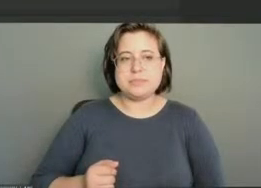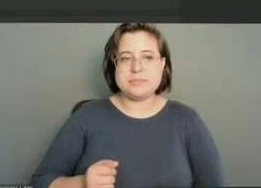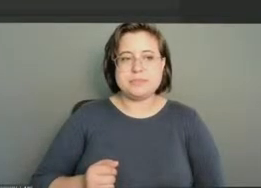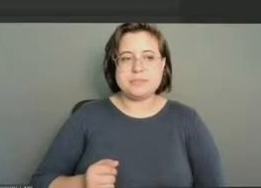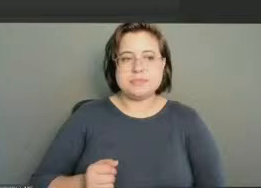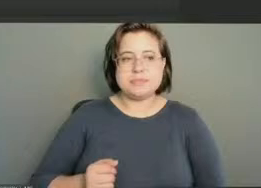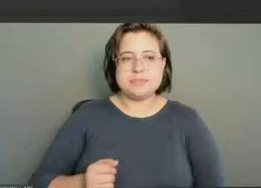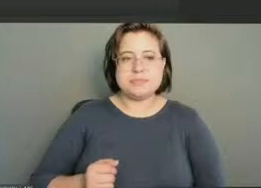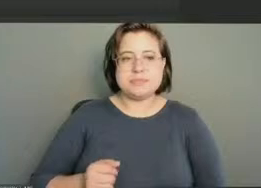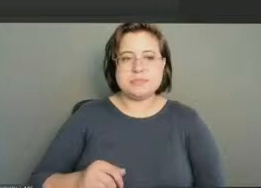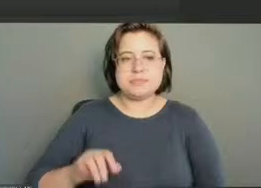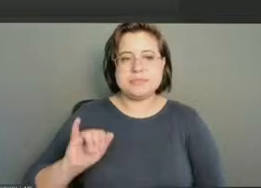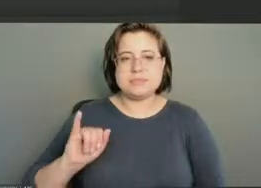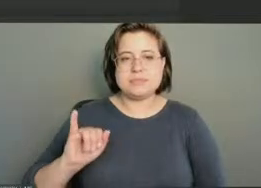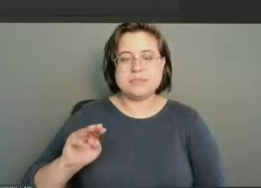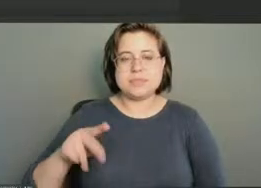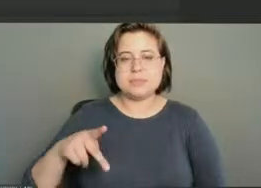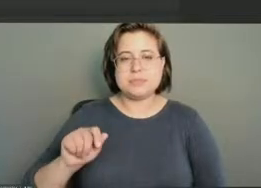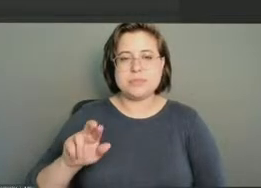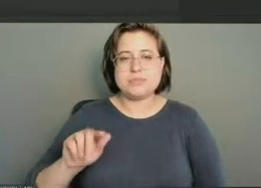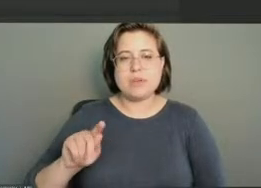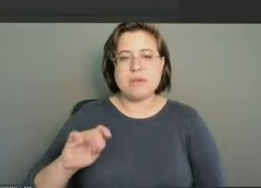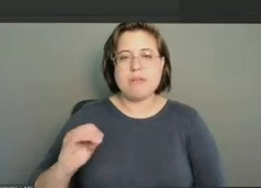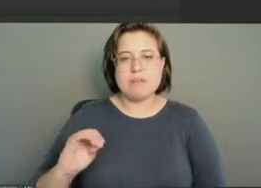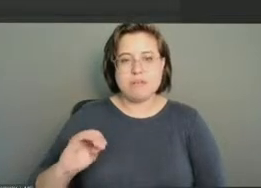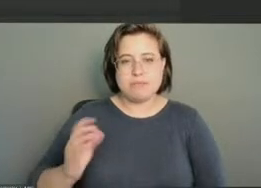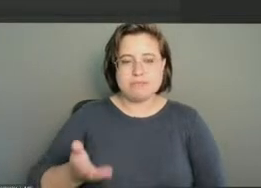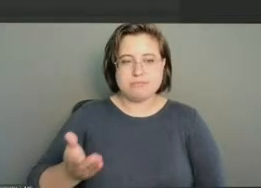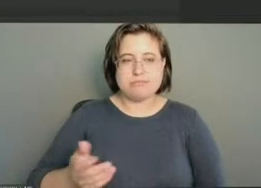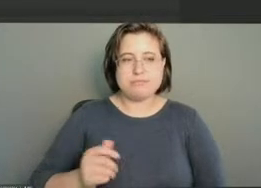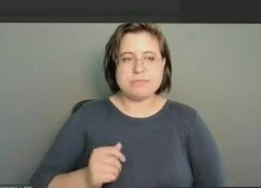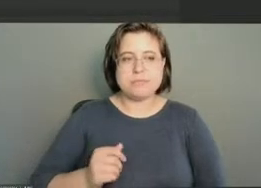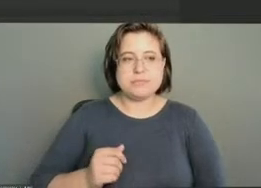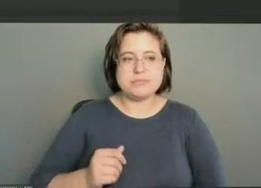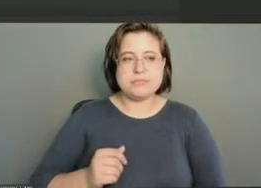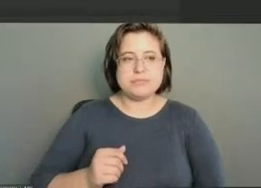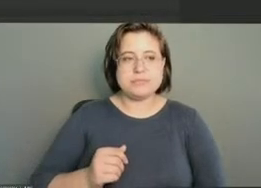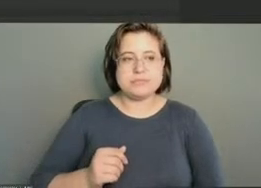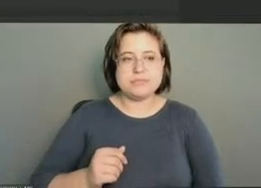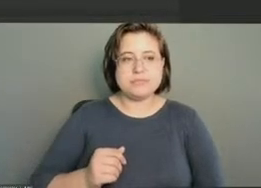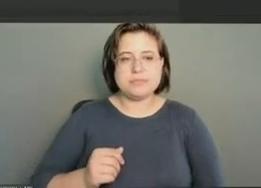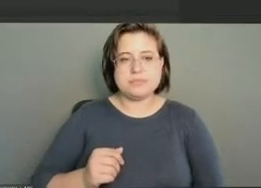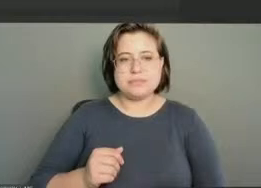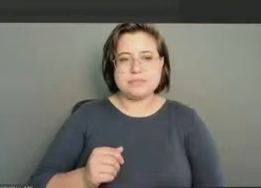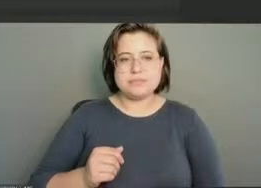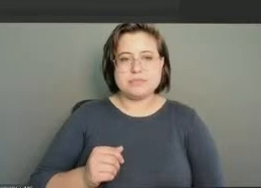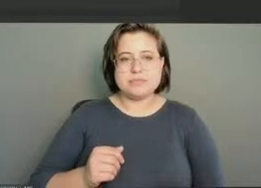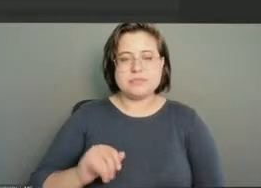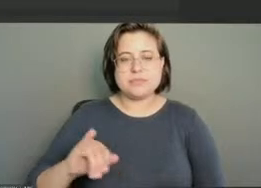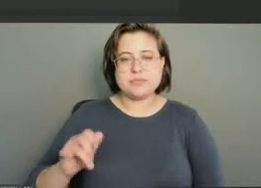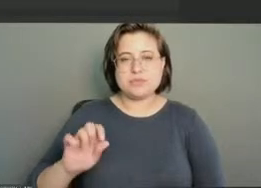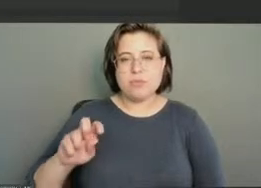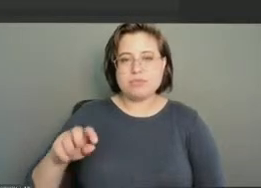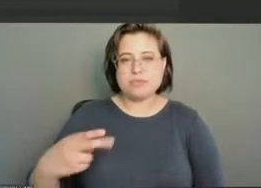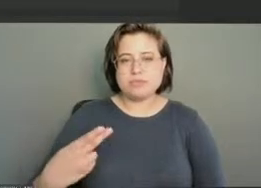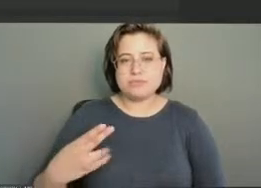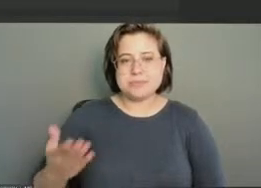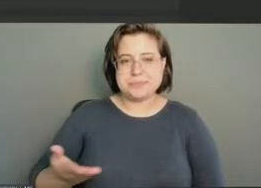Mr. Andrew Imperato. Present. Mr. Victor Joseph.